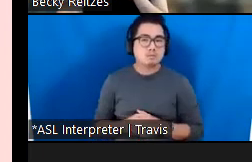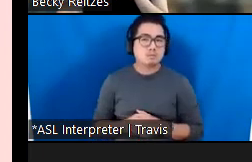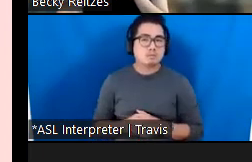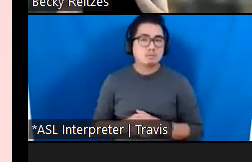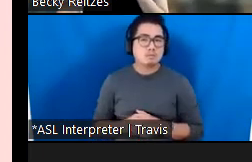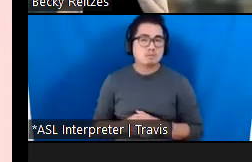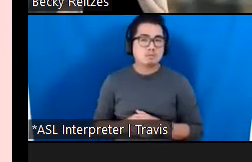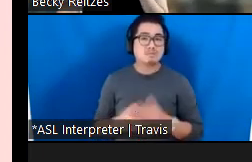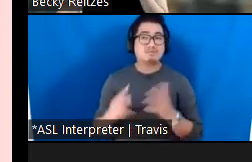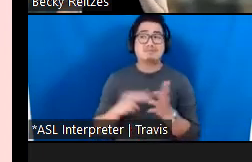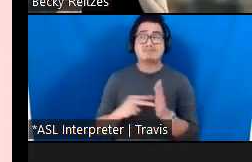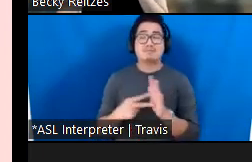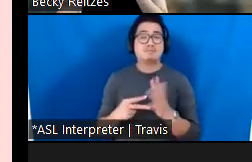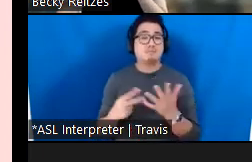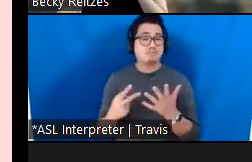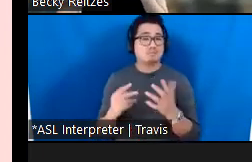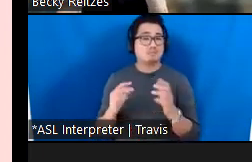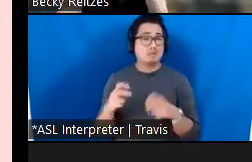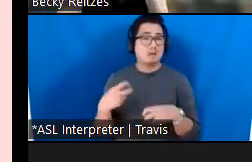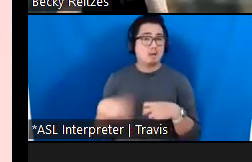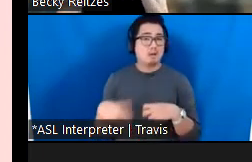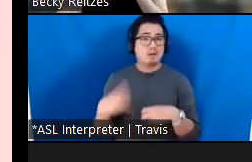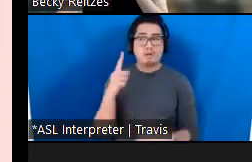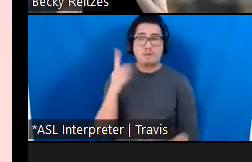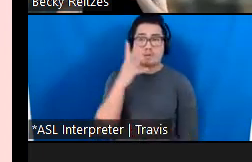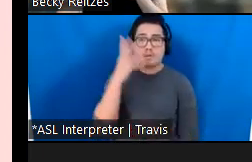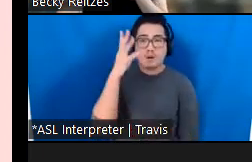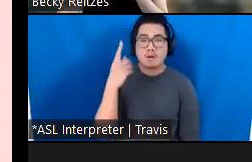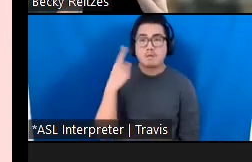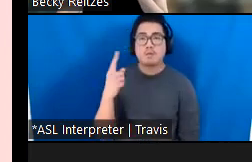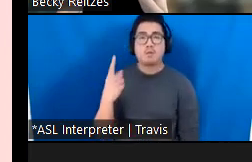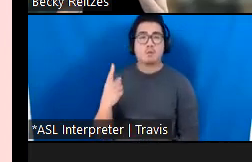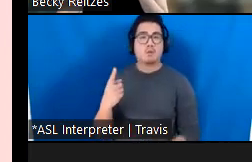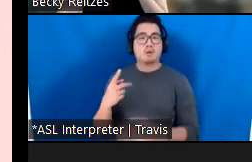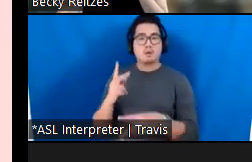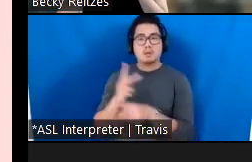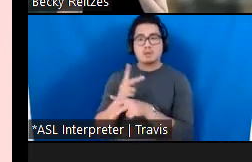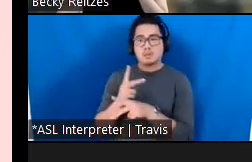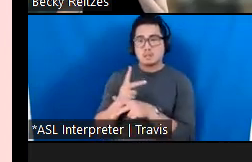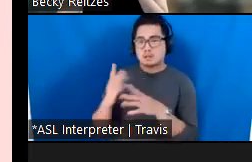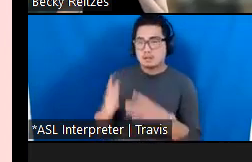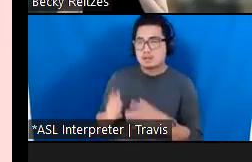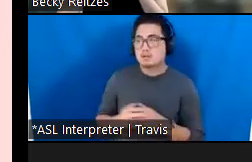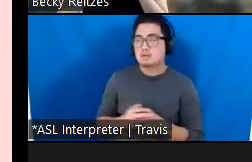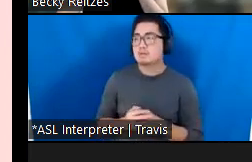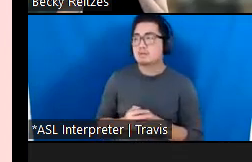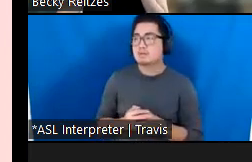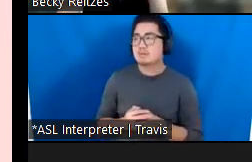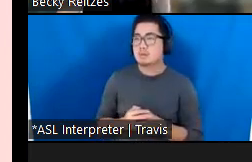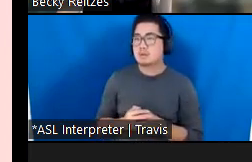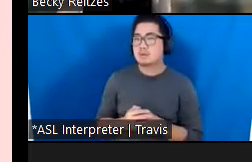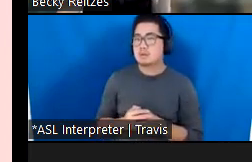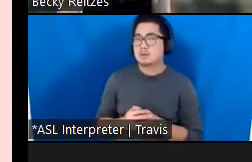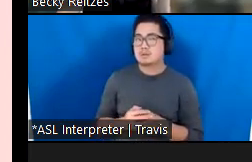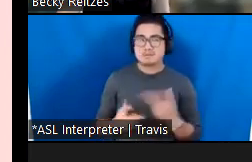parents and guardians and caregivers. And at the same time, we want to make sure not to have outbreaks at schools and